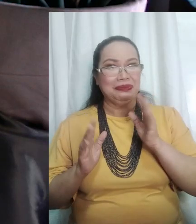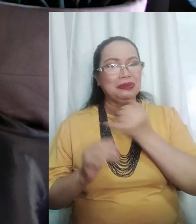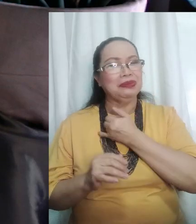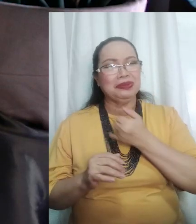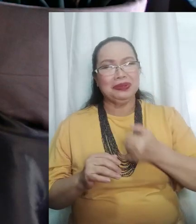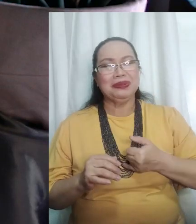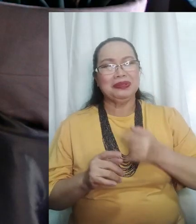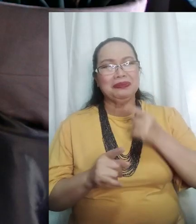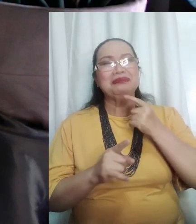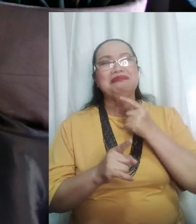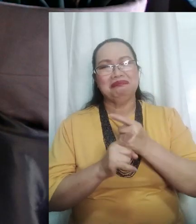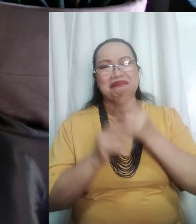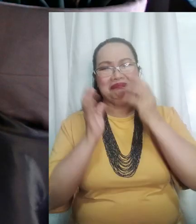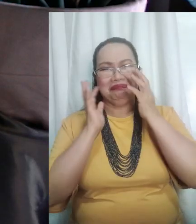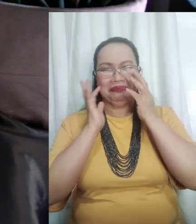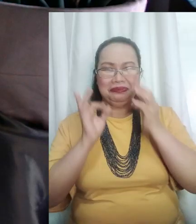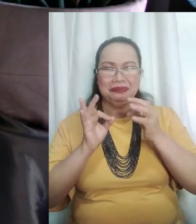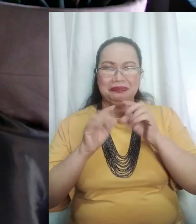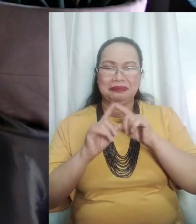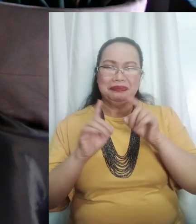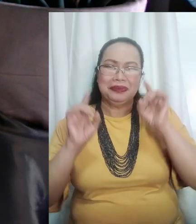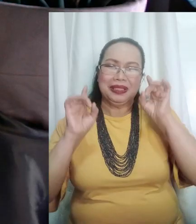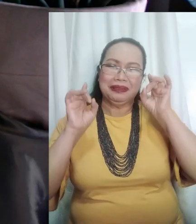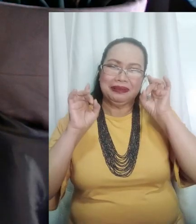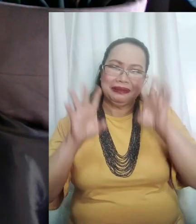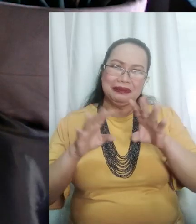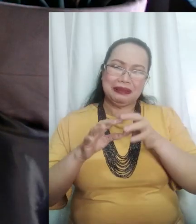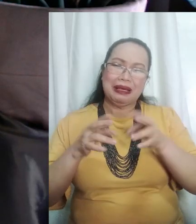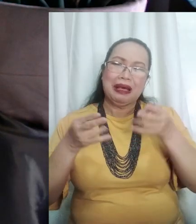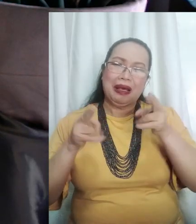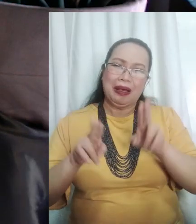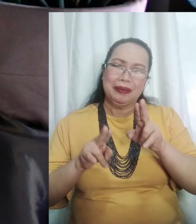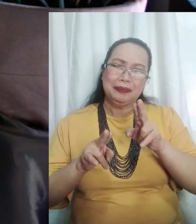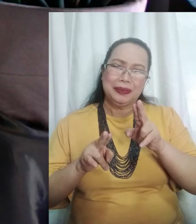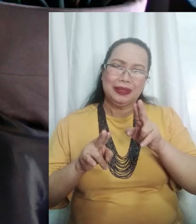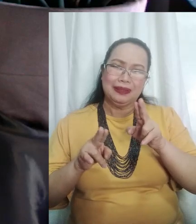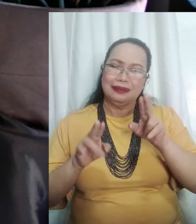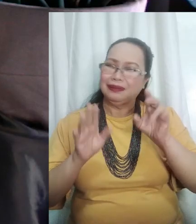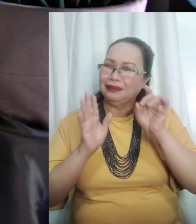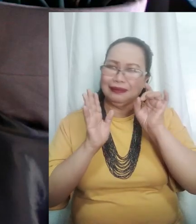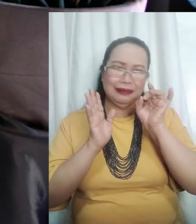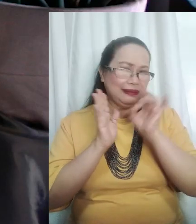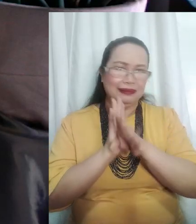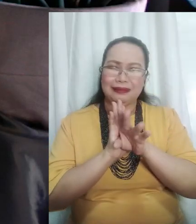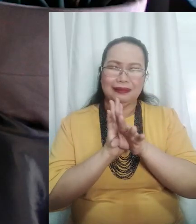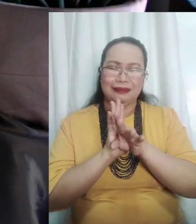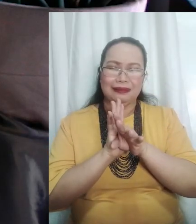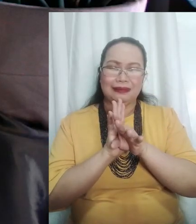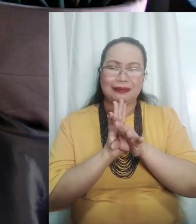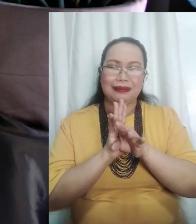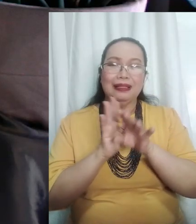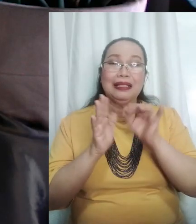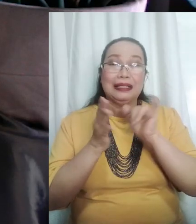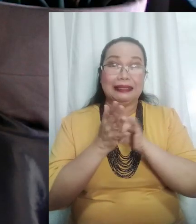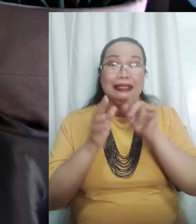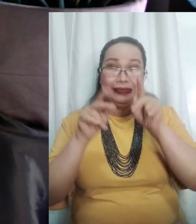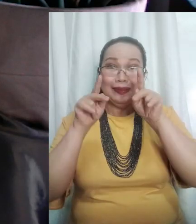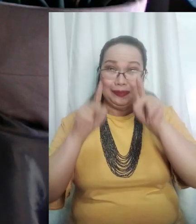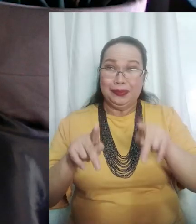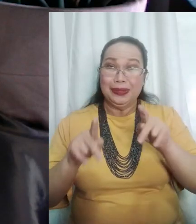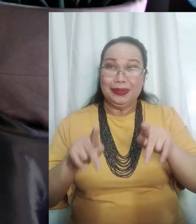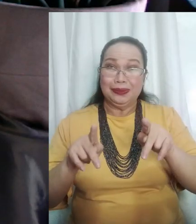end up worse. You know, that's the human point of view speaking in us.